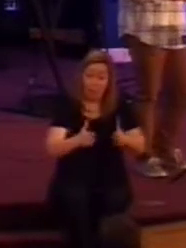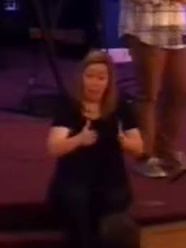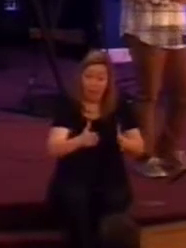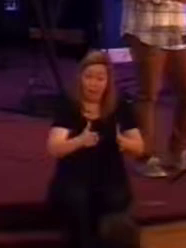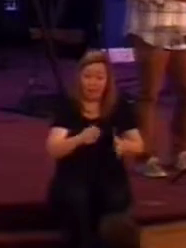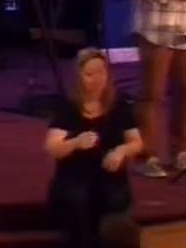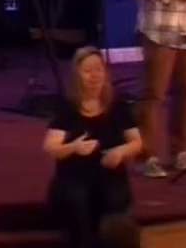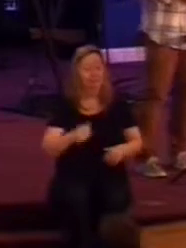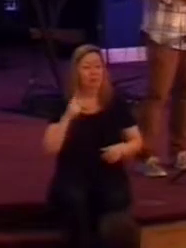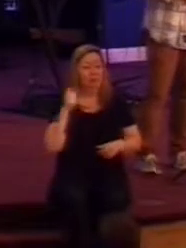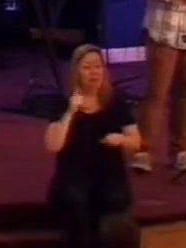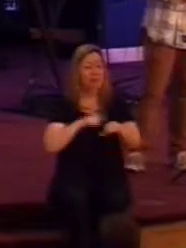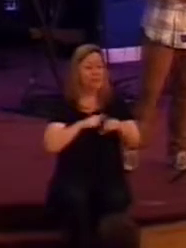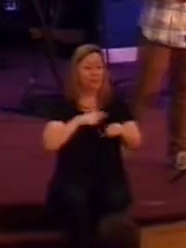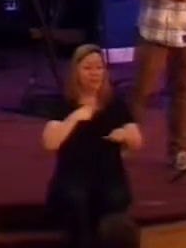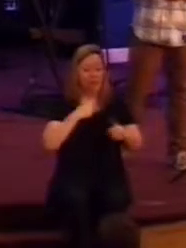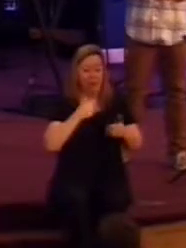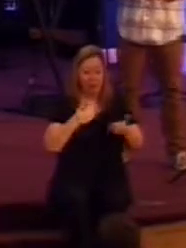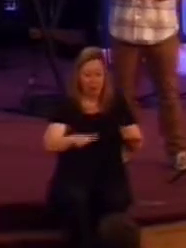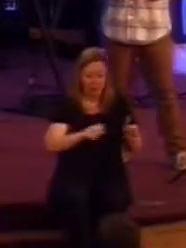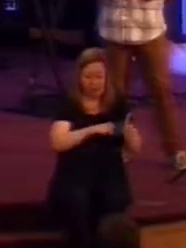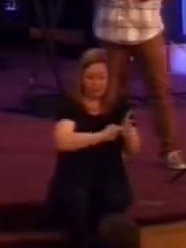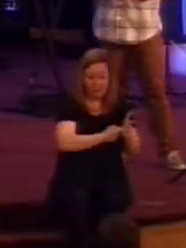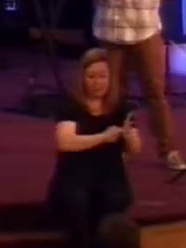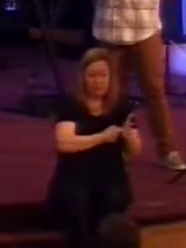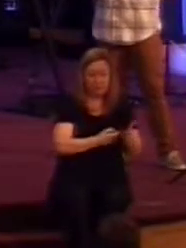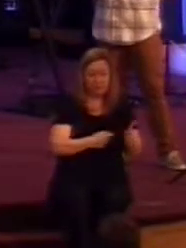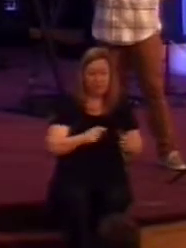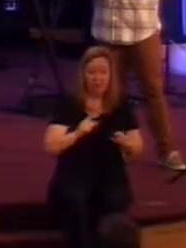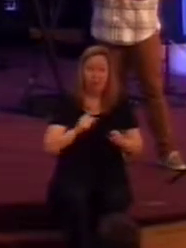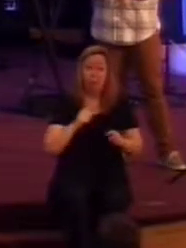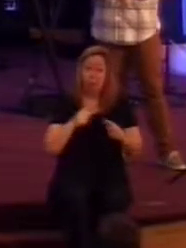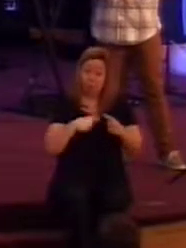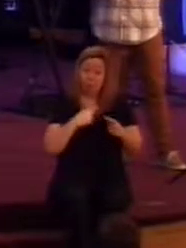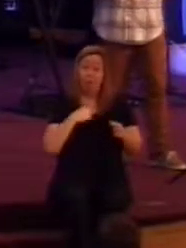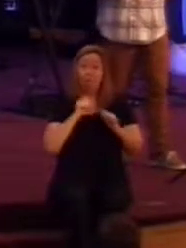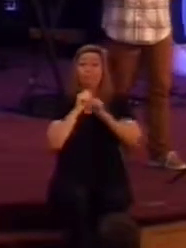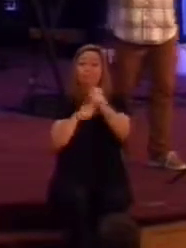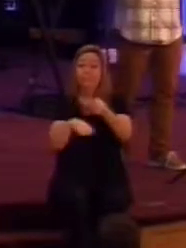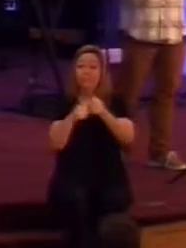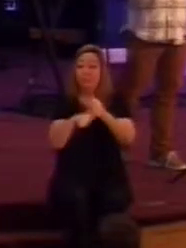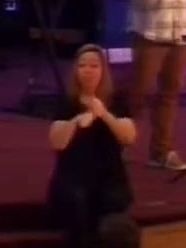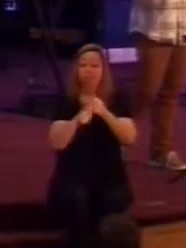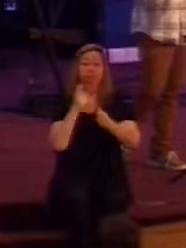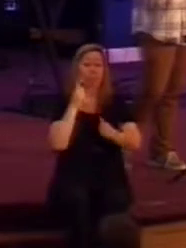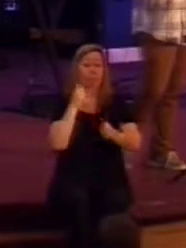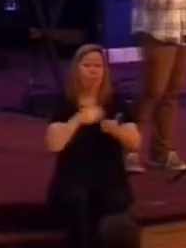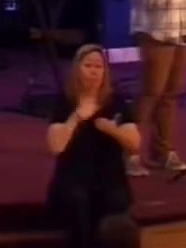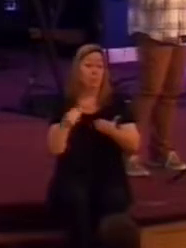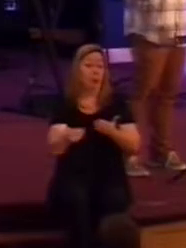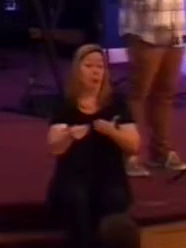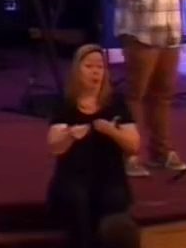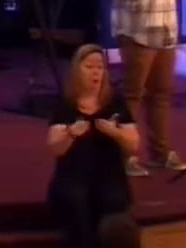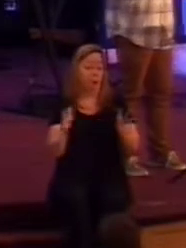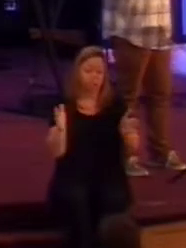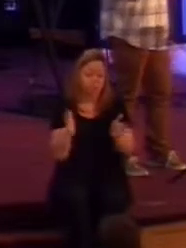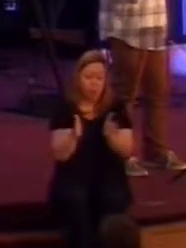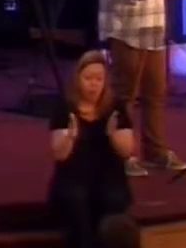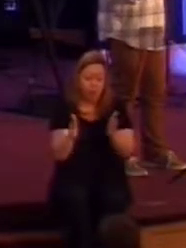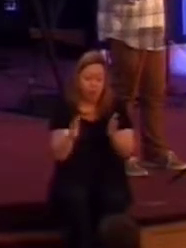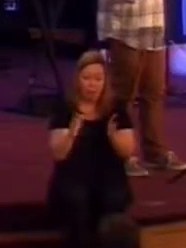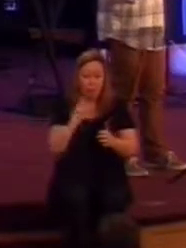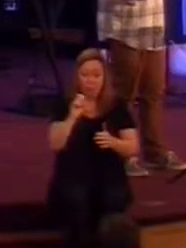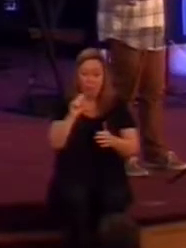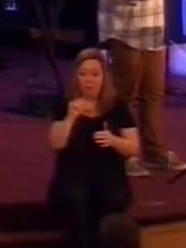one specific time when I lost my keys, I was going fishing, and I had just bought this really small